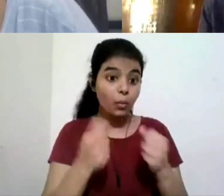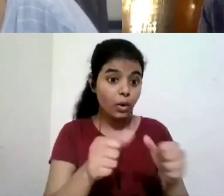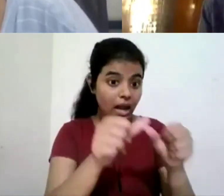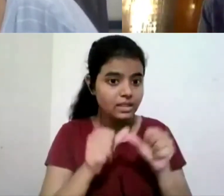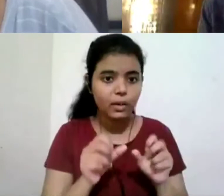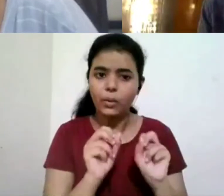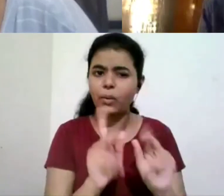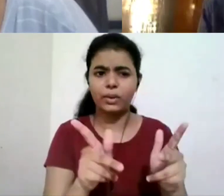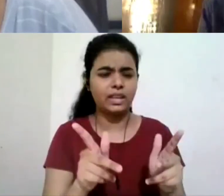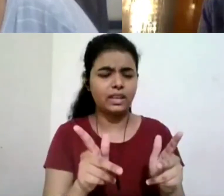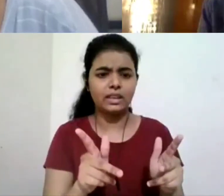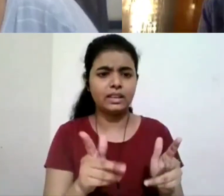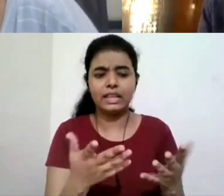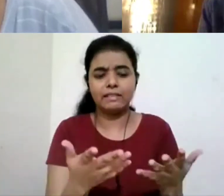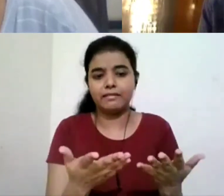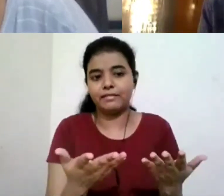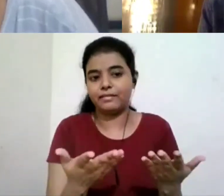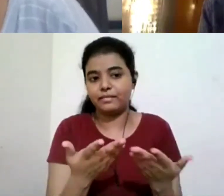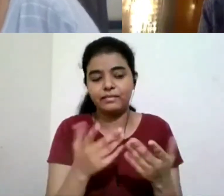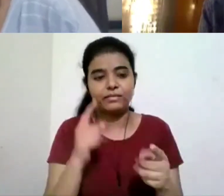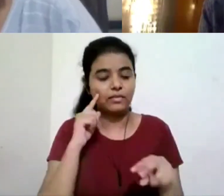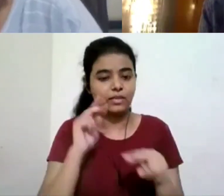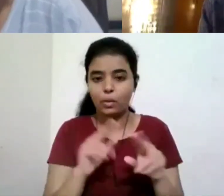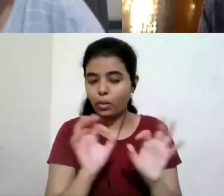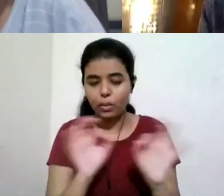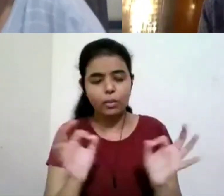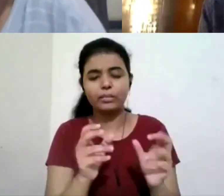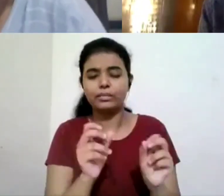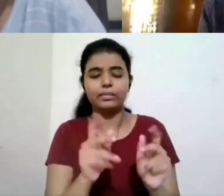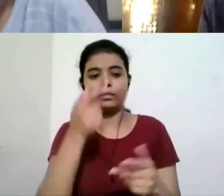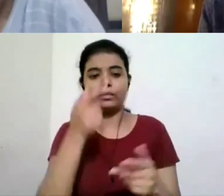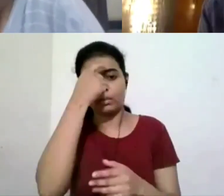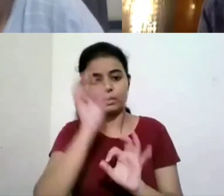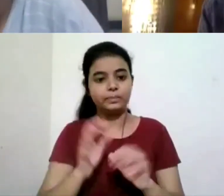Otherwise, it's all right.